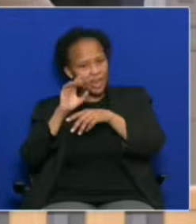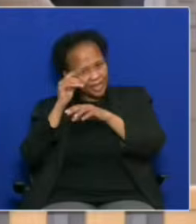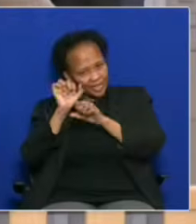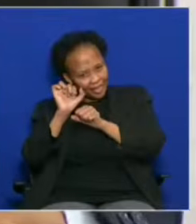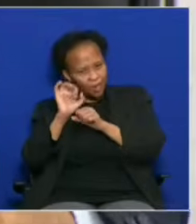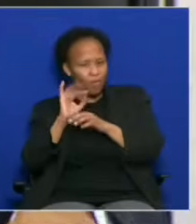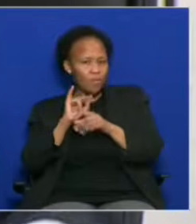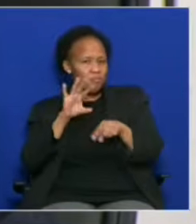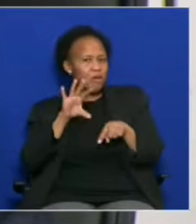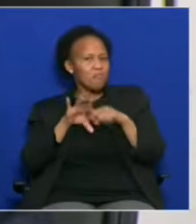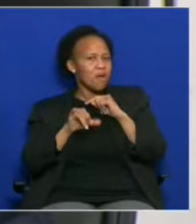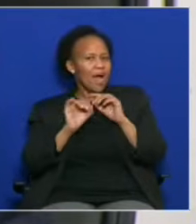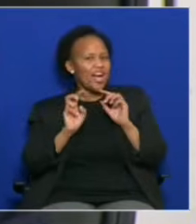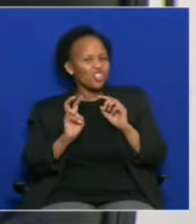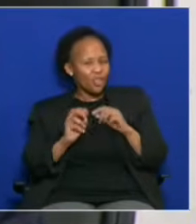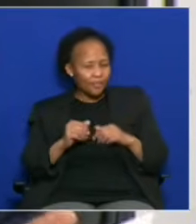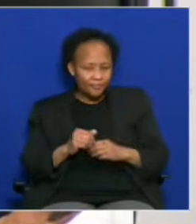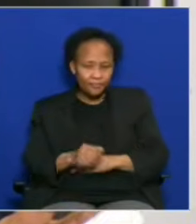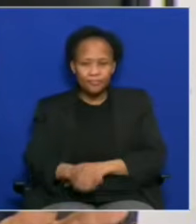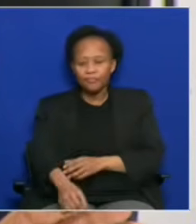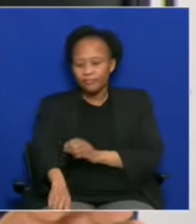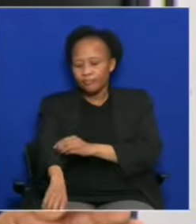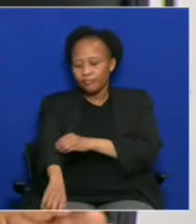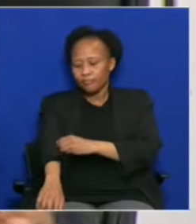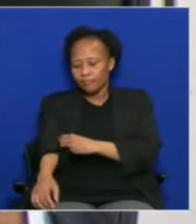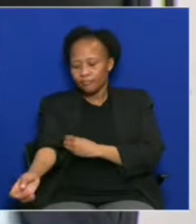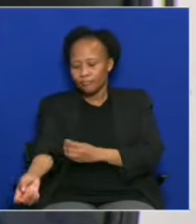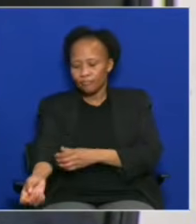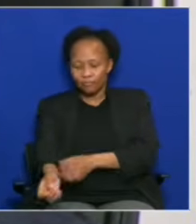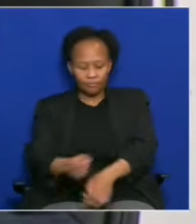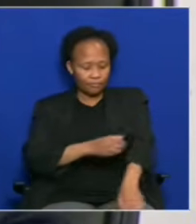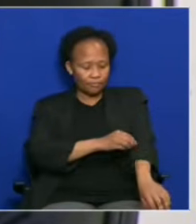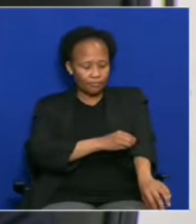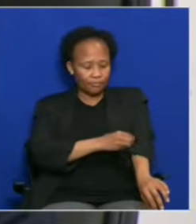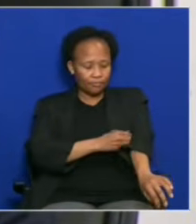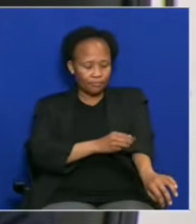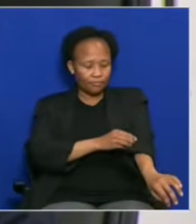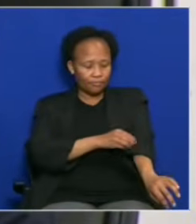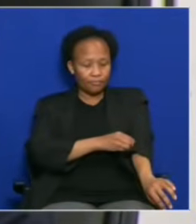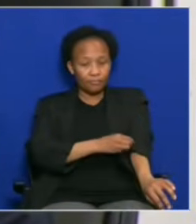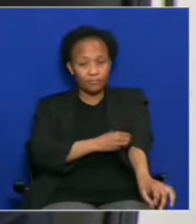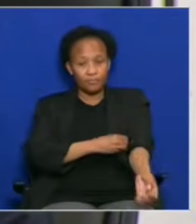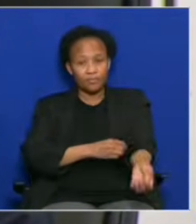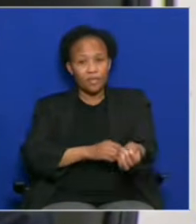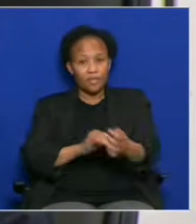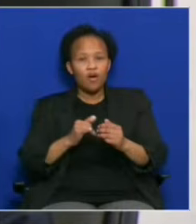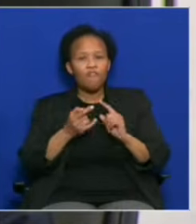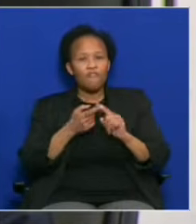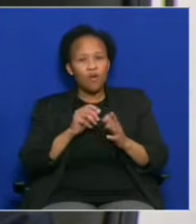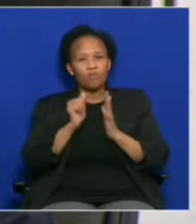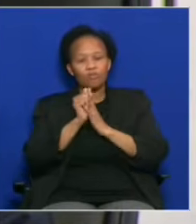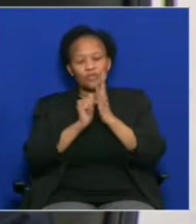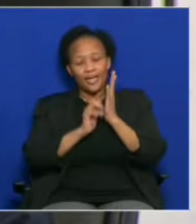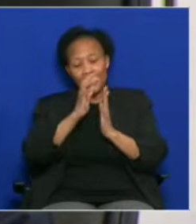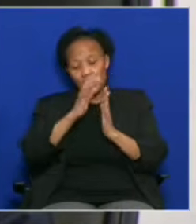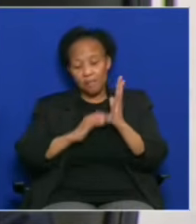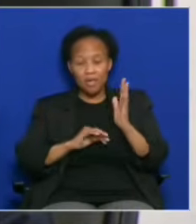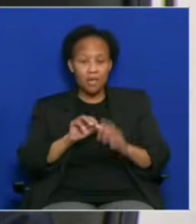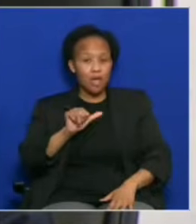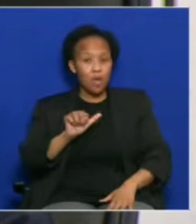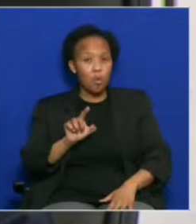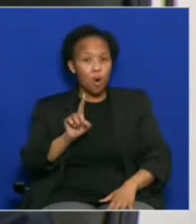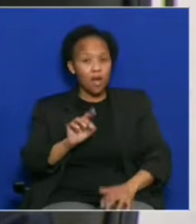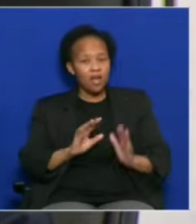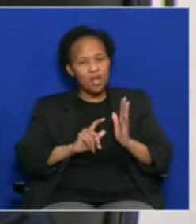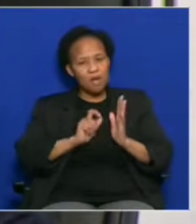What I can gather from what is written on the preambles, it's coming from the A1 statement. Yes. Let's